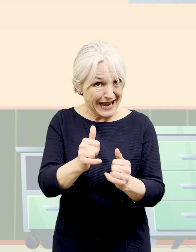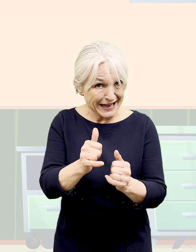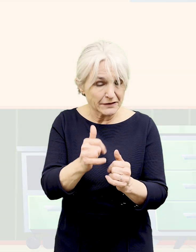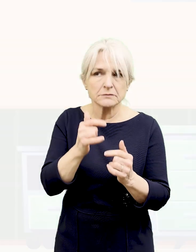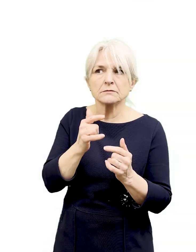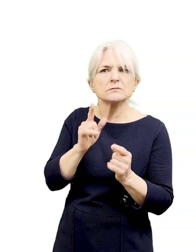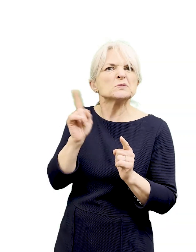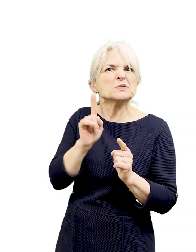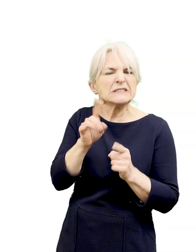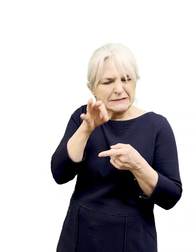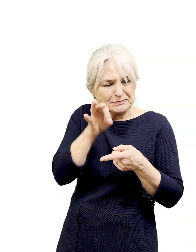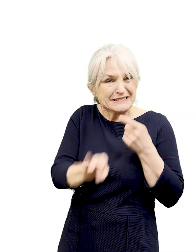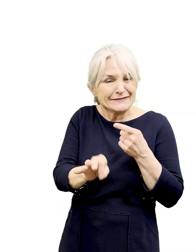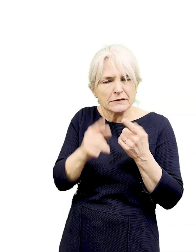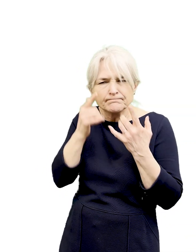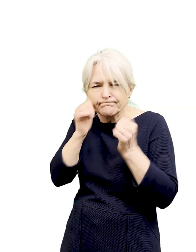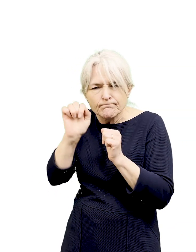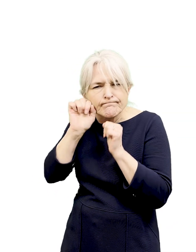blood.